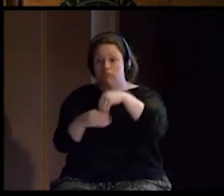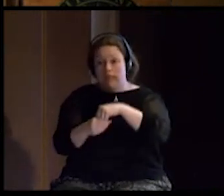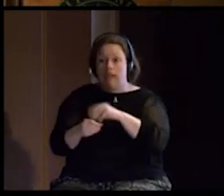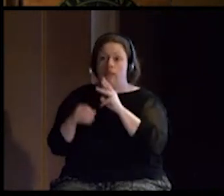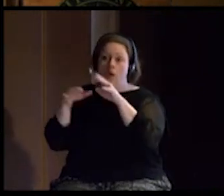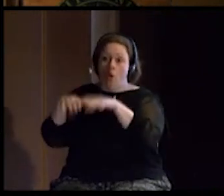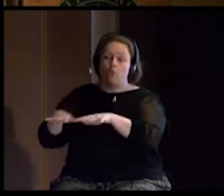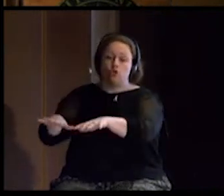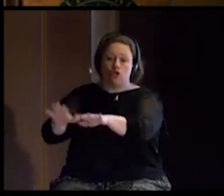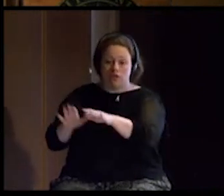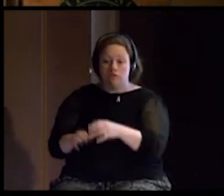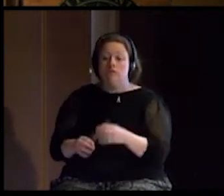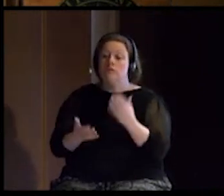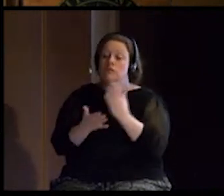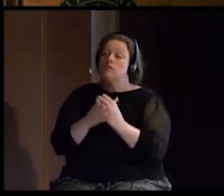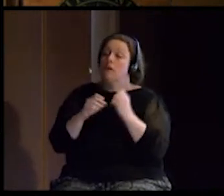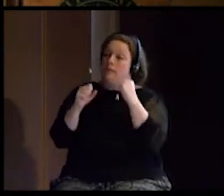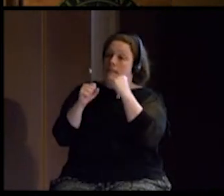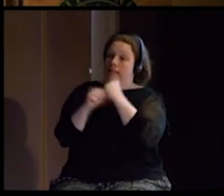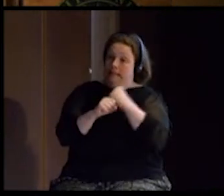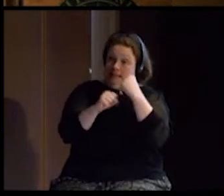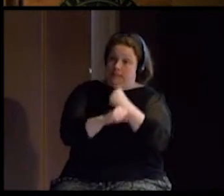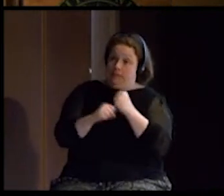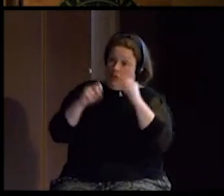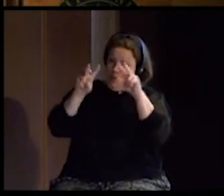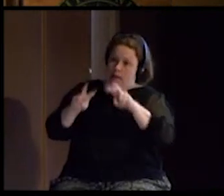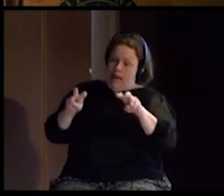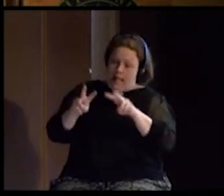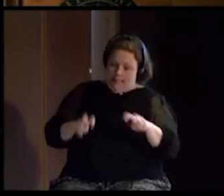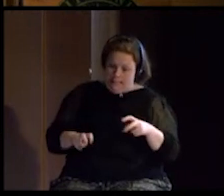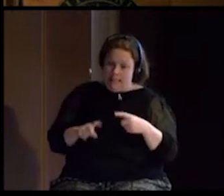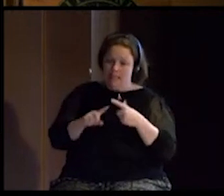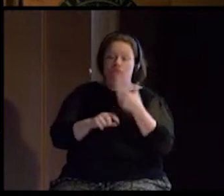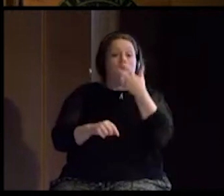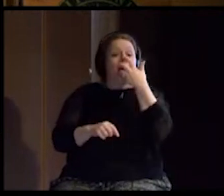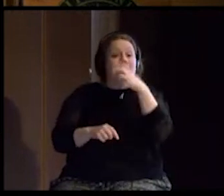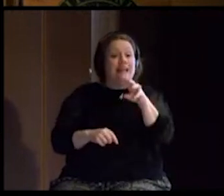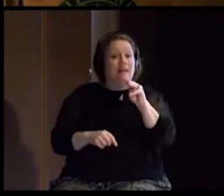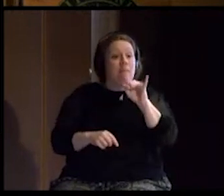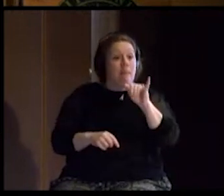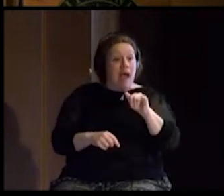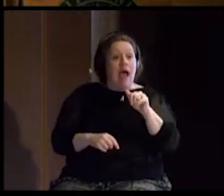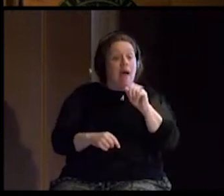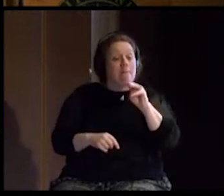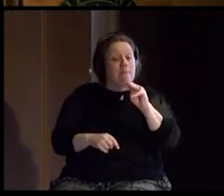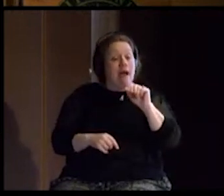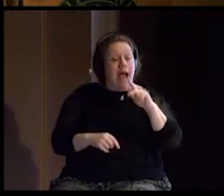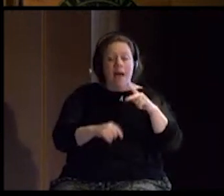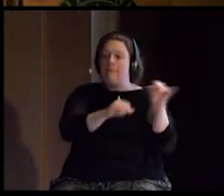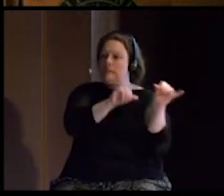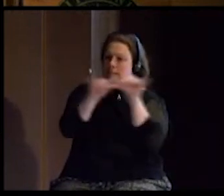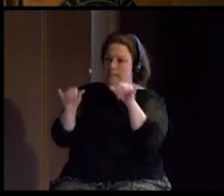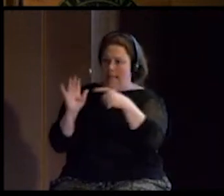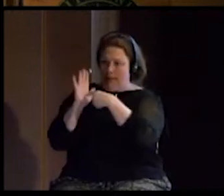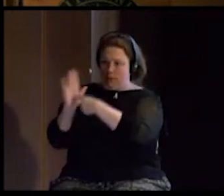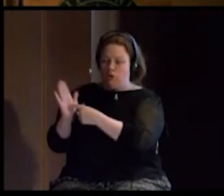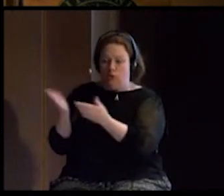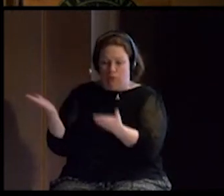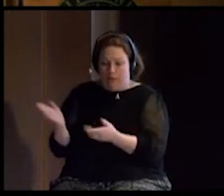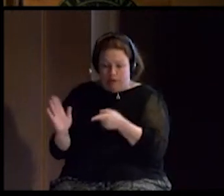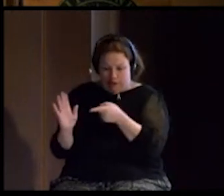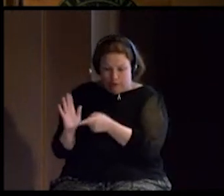some statistical analyses, and so what we saw from the heat map seems to bear out here as well, that actinomycetes